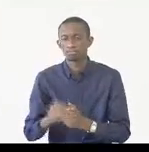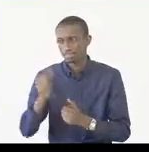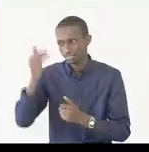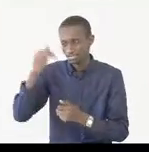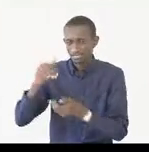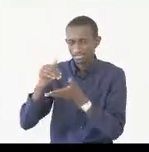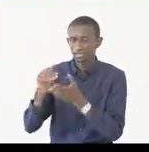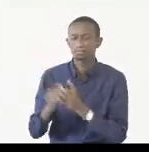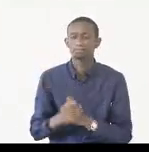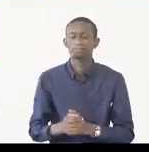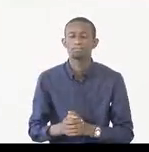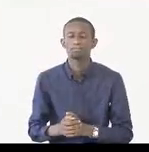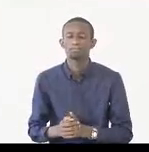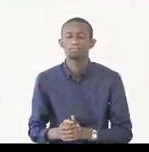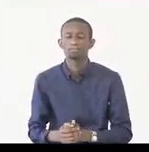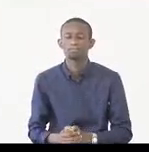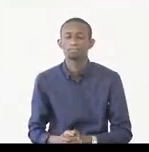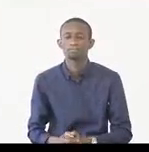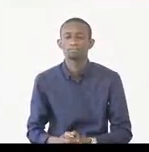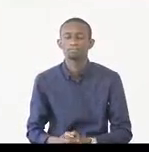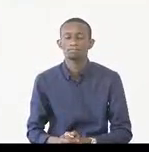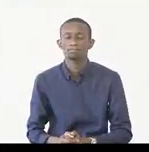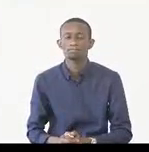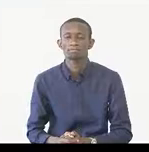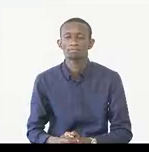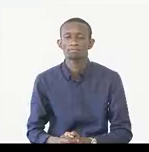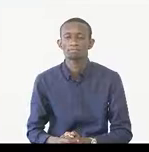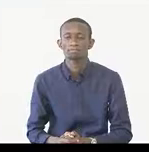right? And then, students, let's,